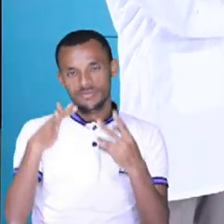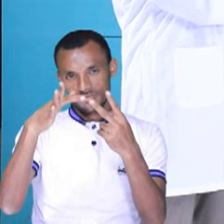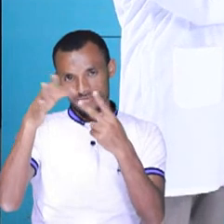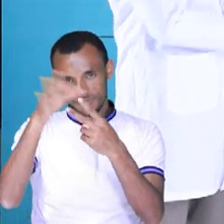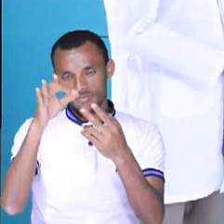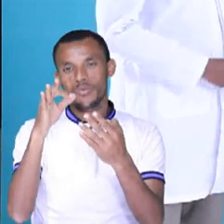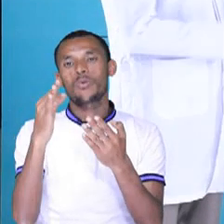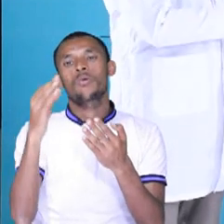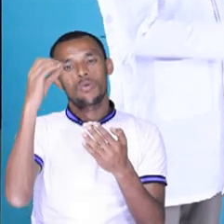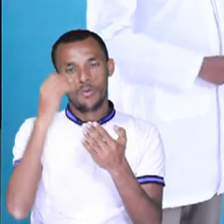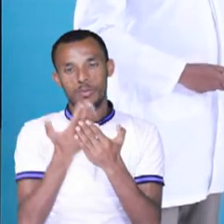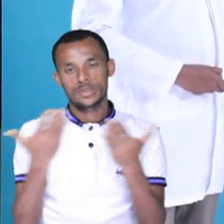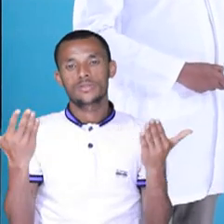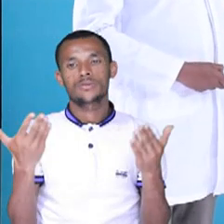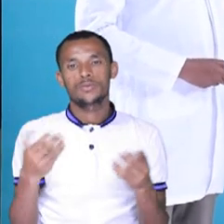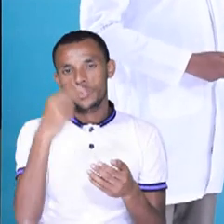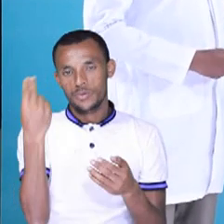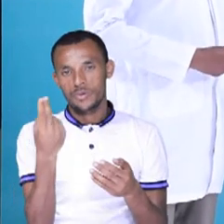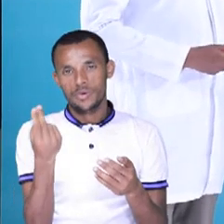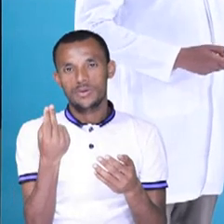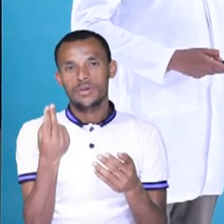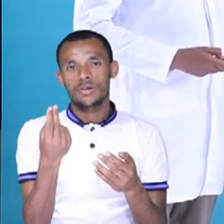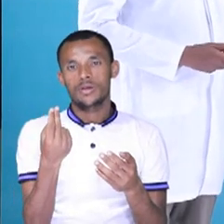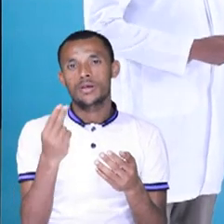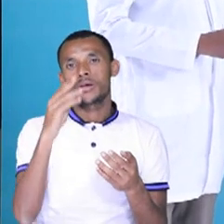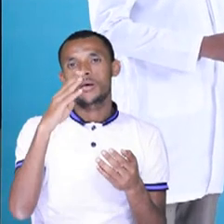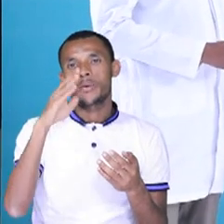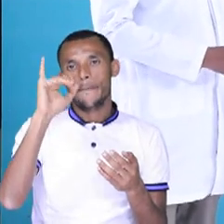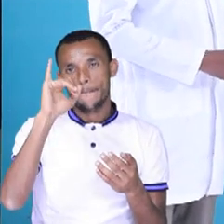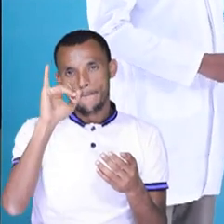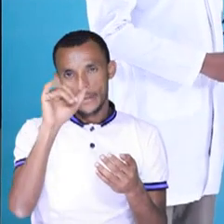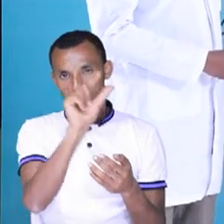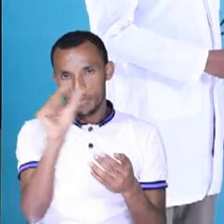Selection of objects using binomial